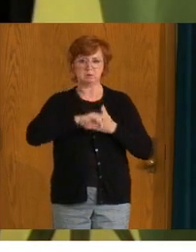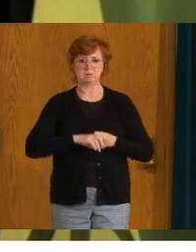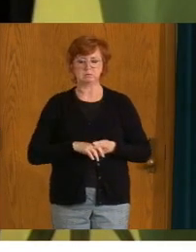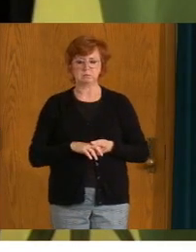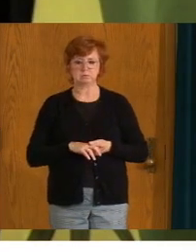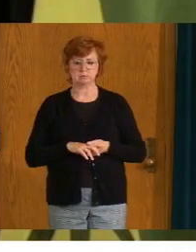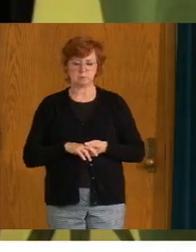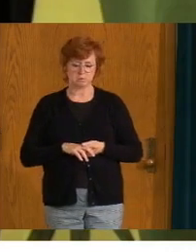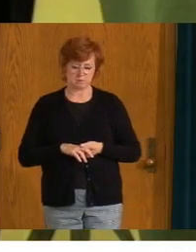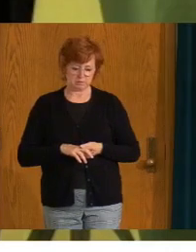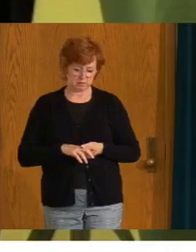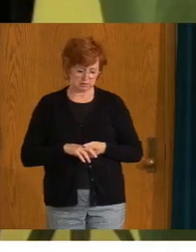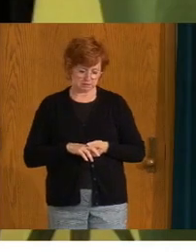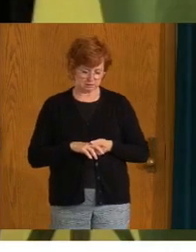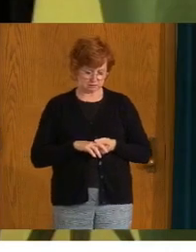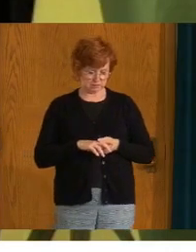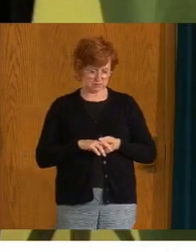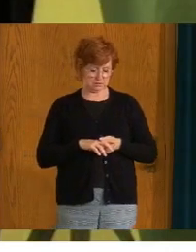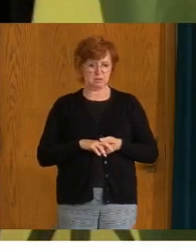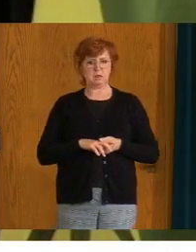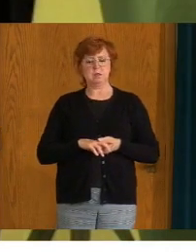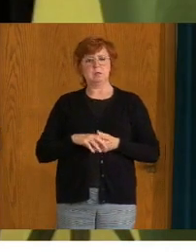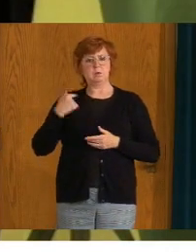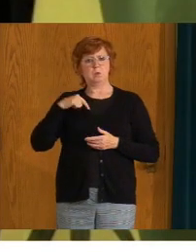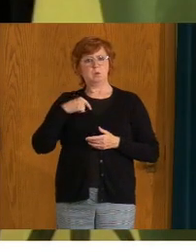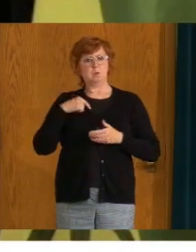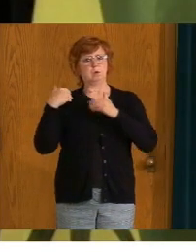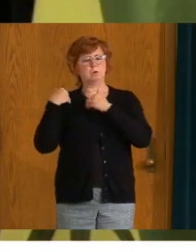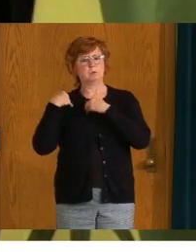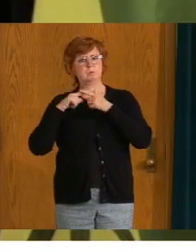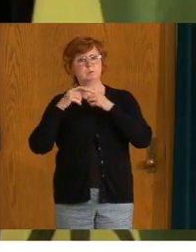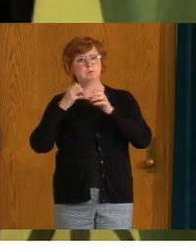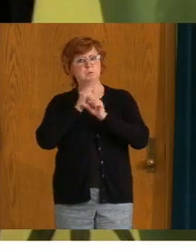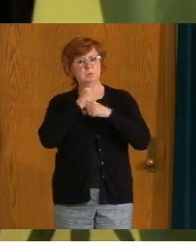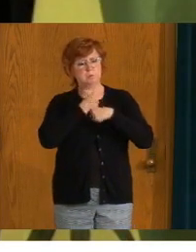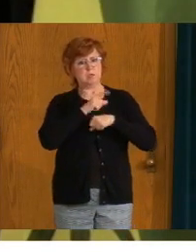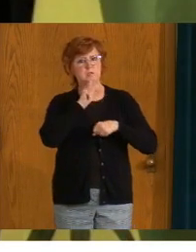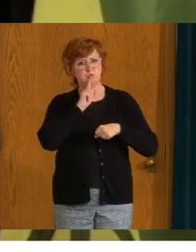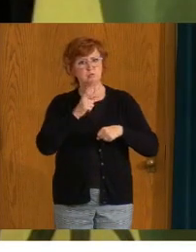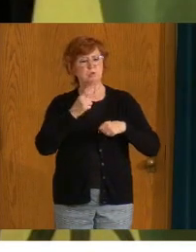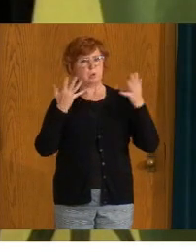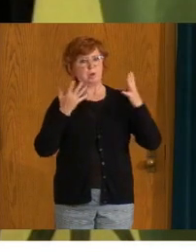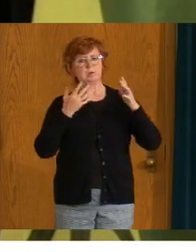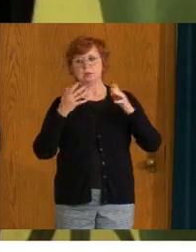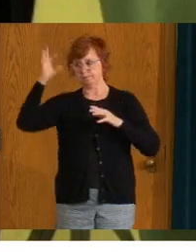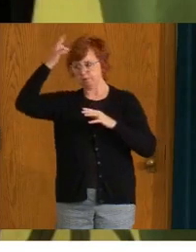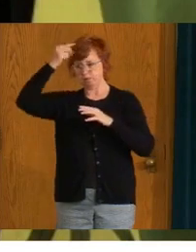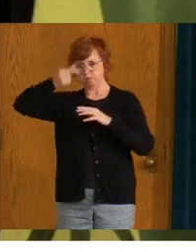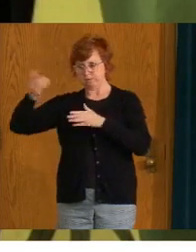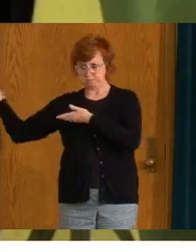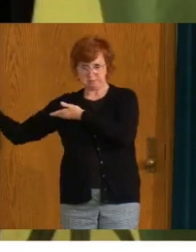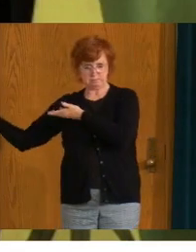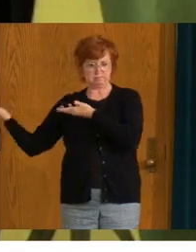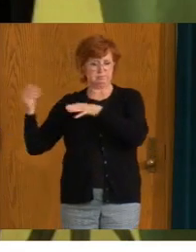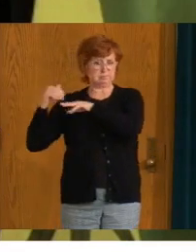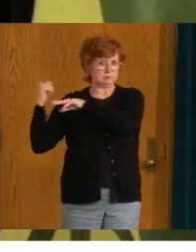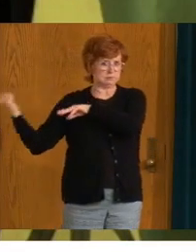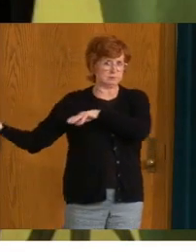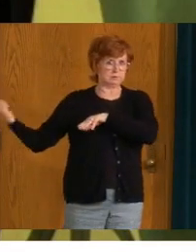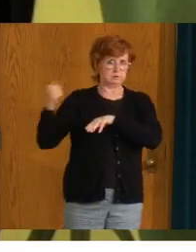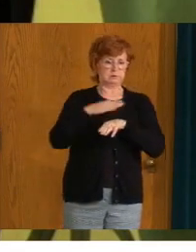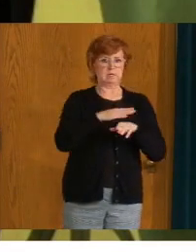we receive from the federal government are being made available to as many Saskatchewan people in as timely a manner as possible. We have